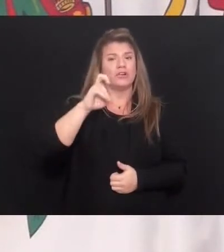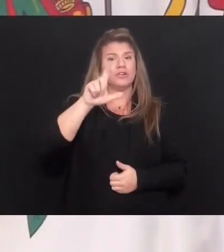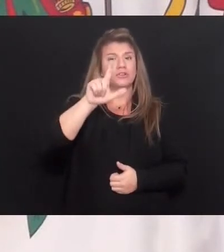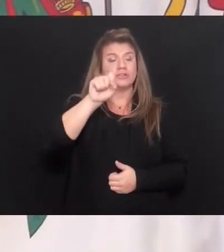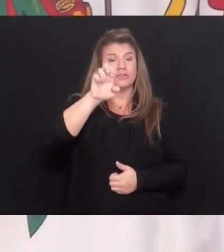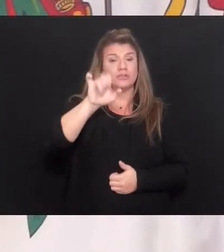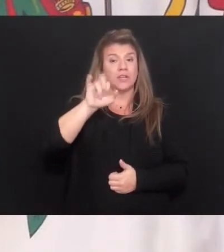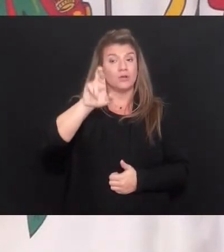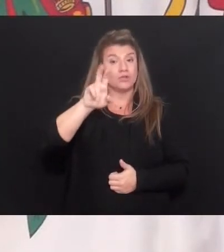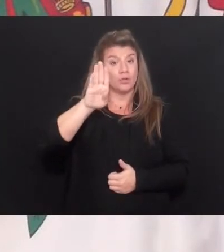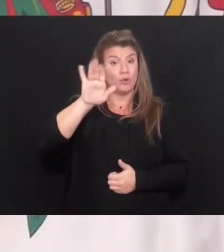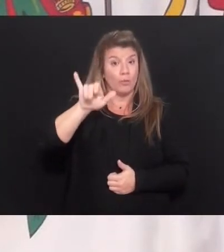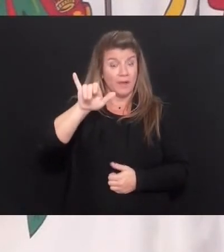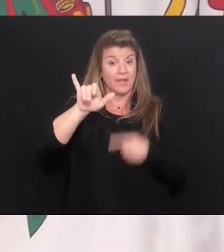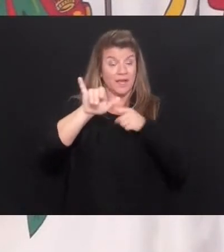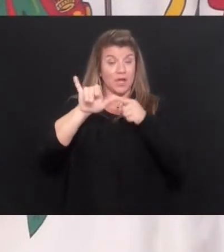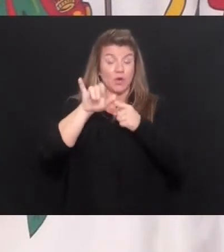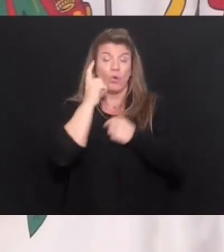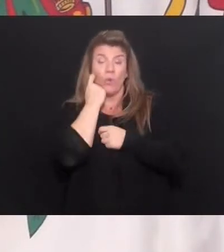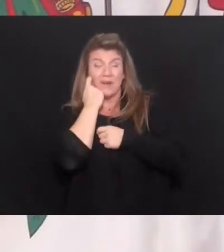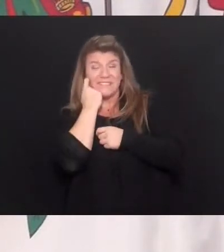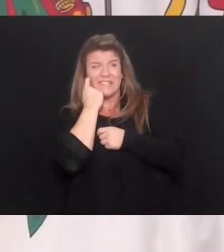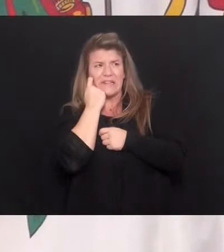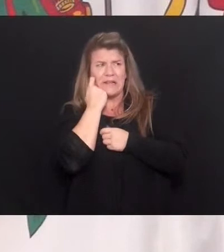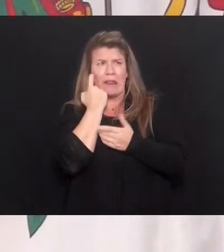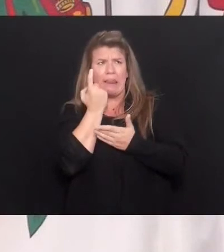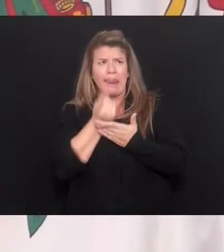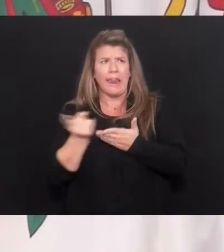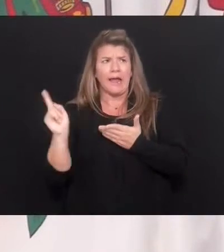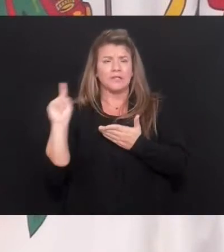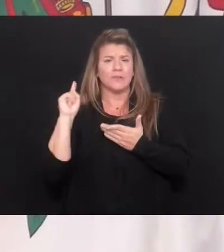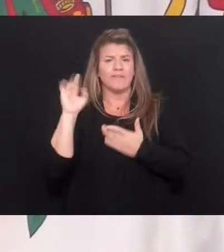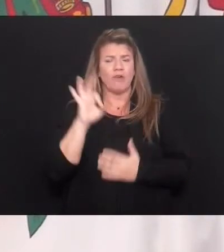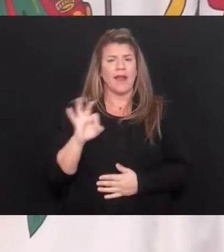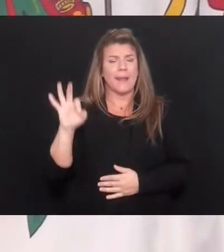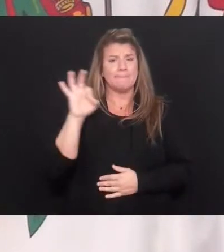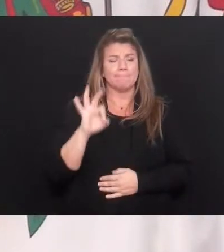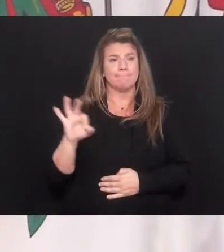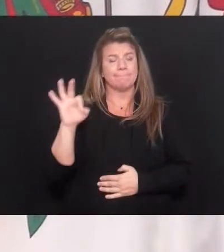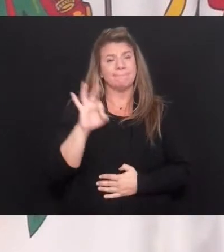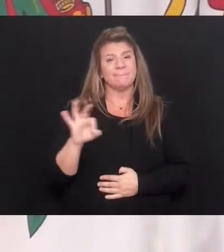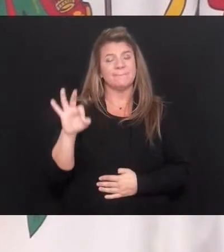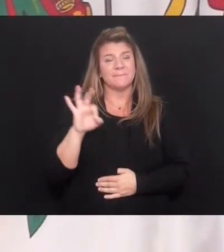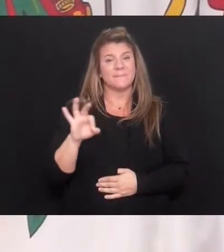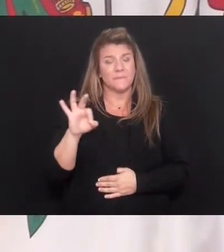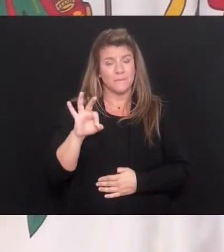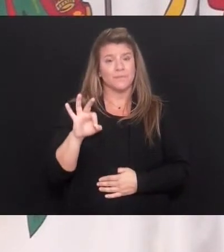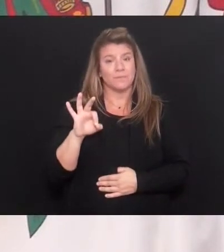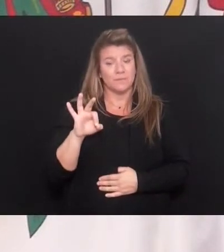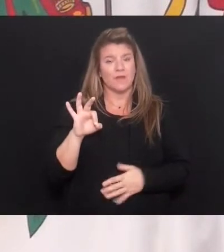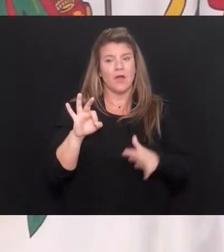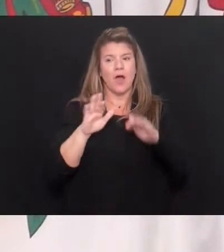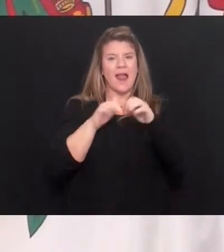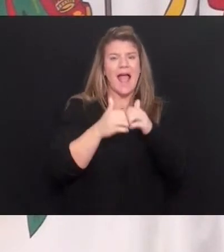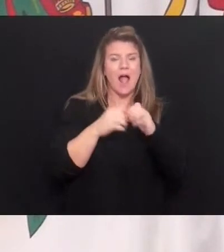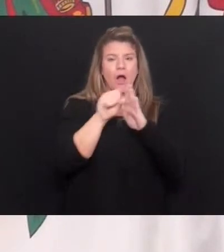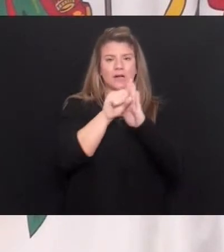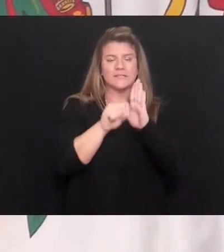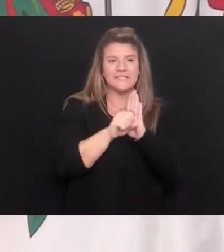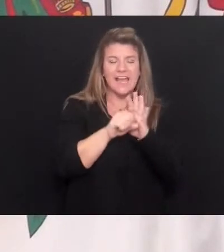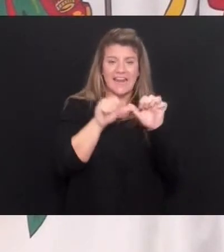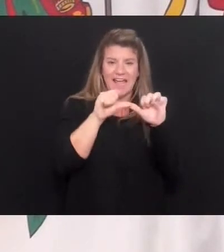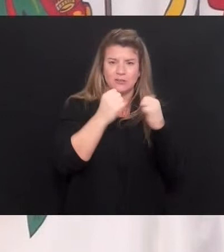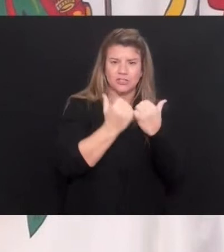day. You know, it was really last Friday on you know, on how our state agencies